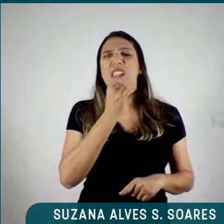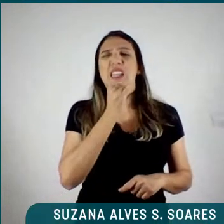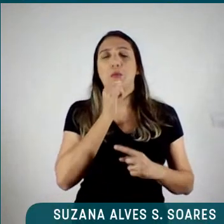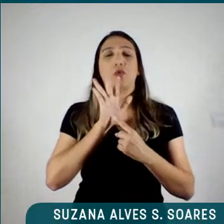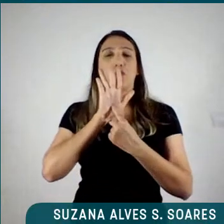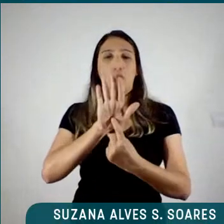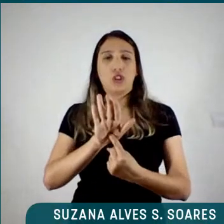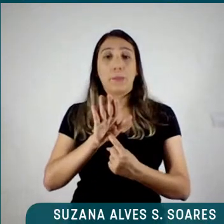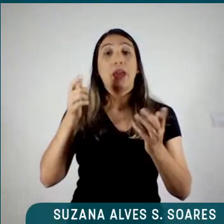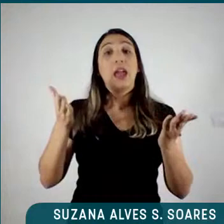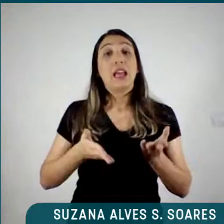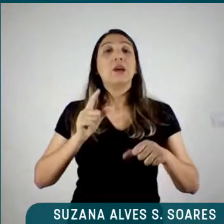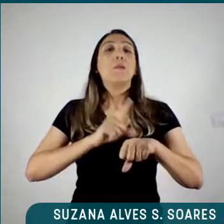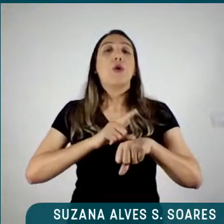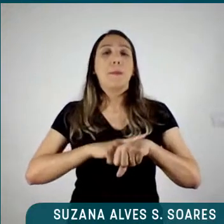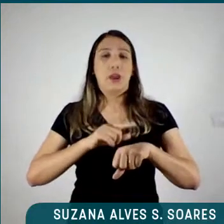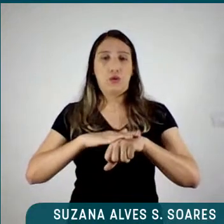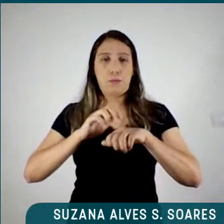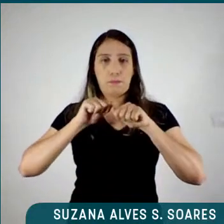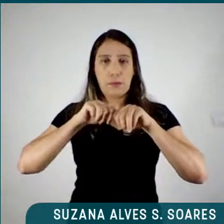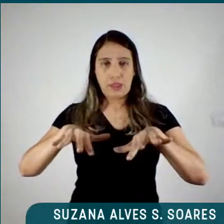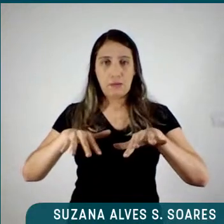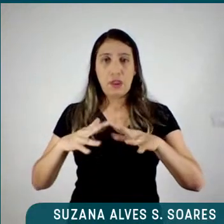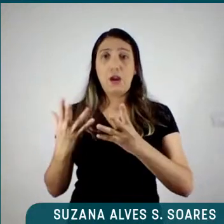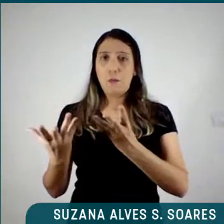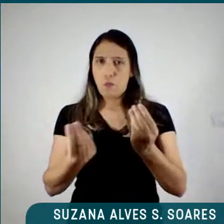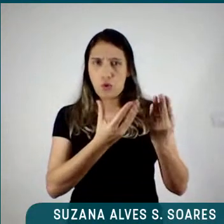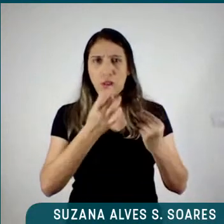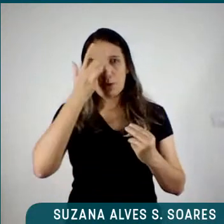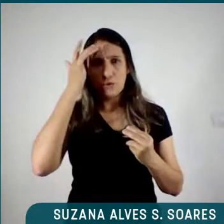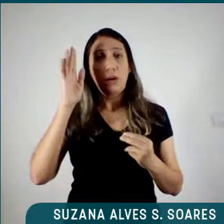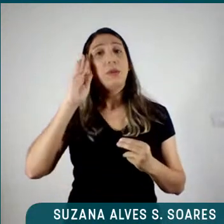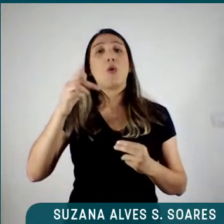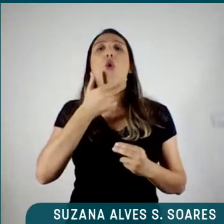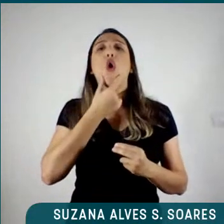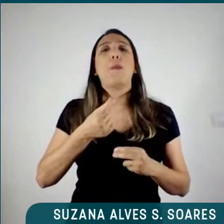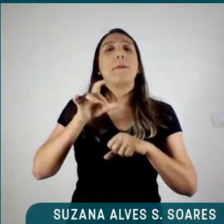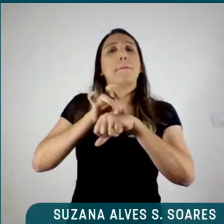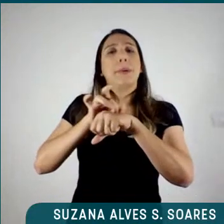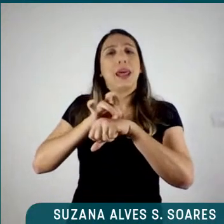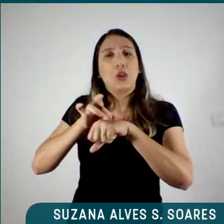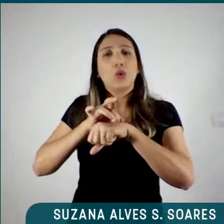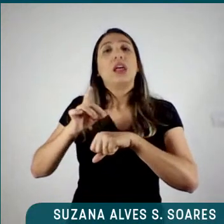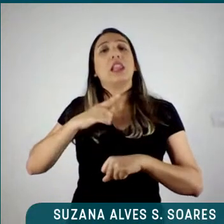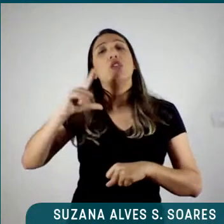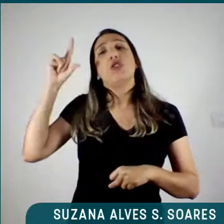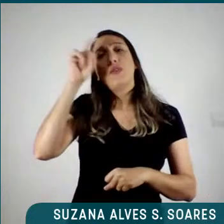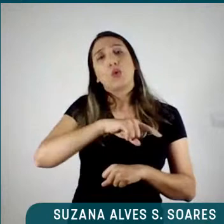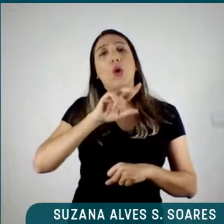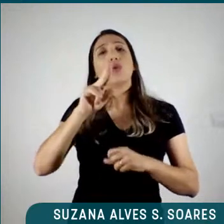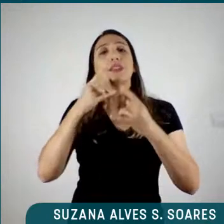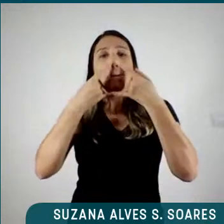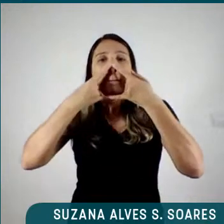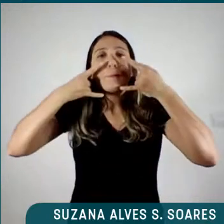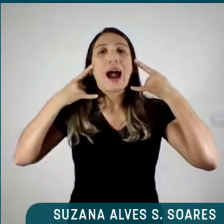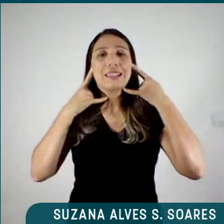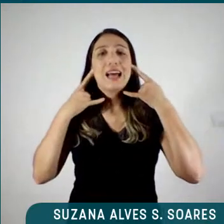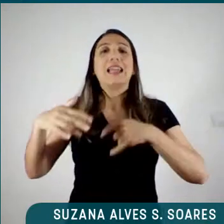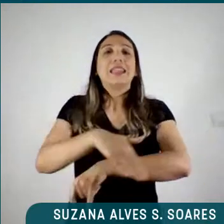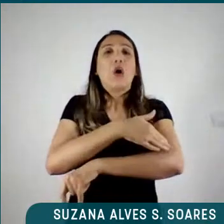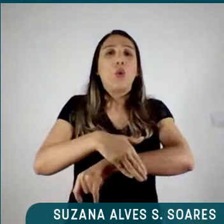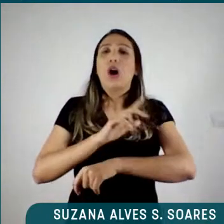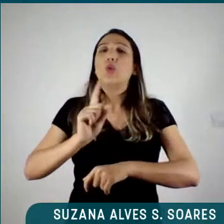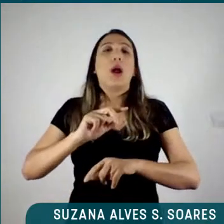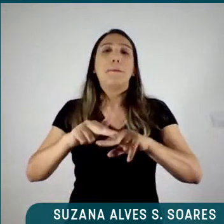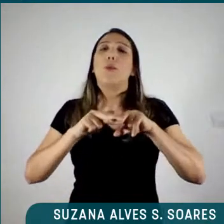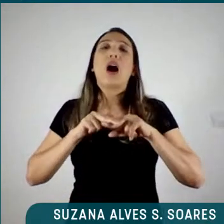a barriers to their mobility. In this moment of pandemic, we are seeing, for example,